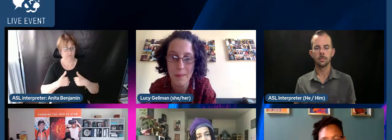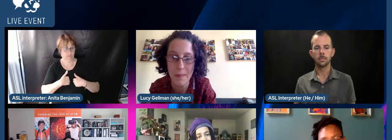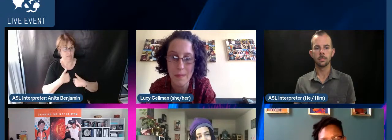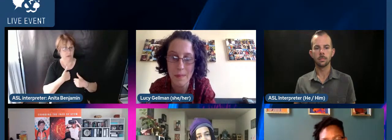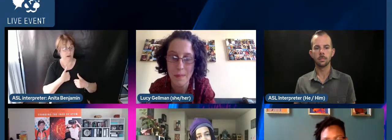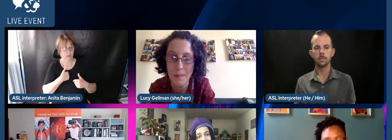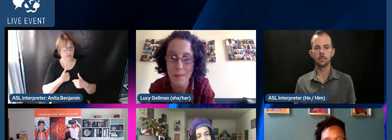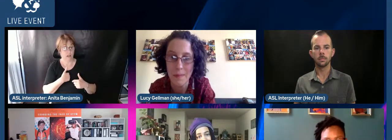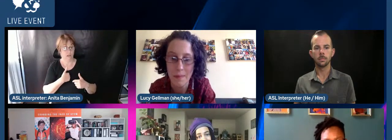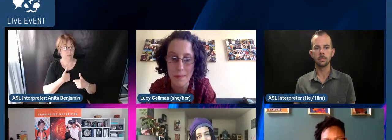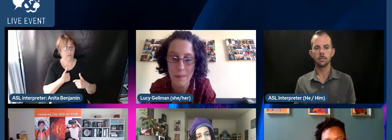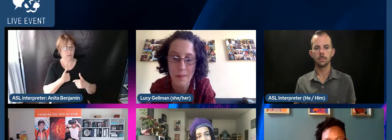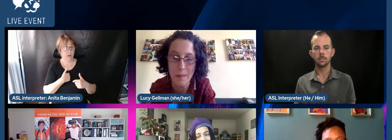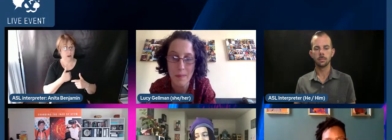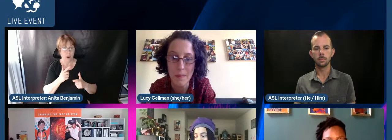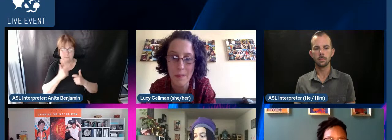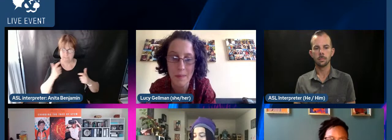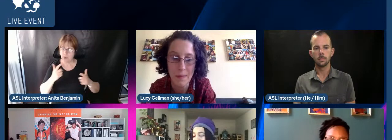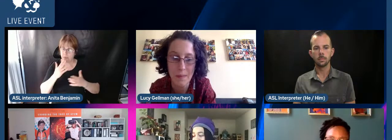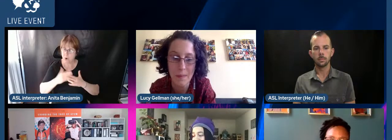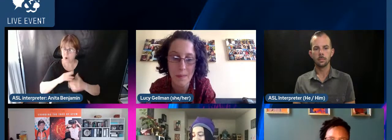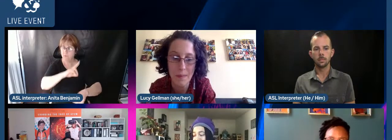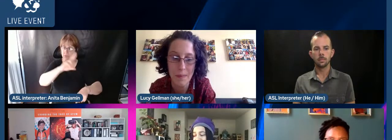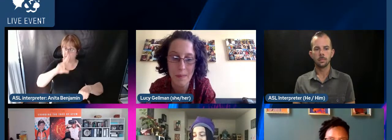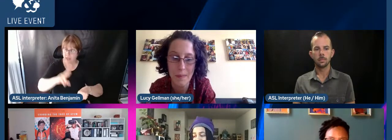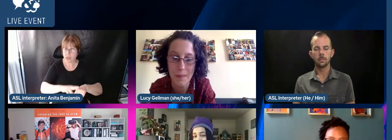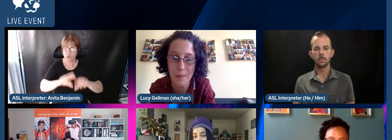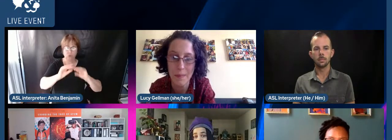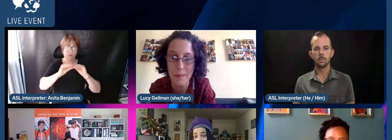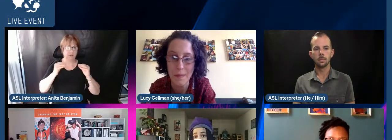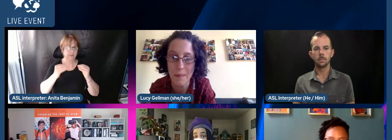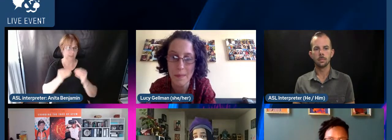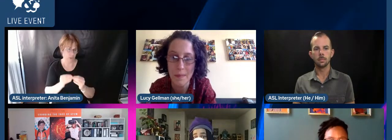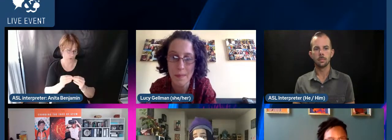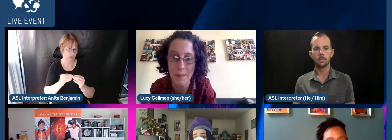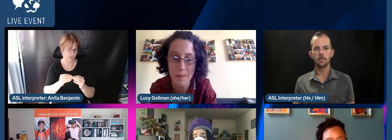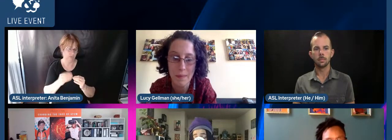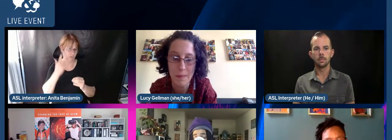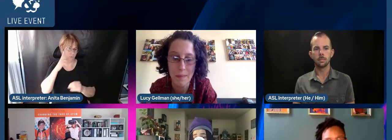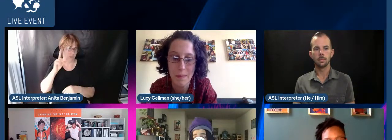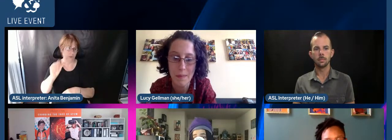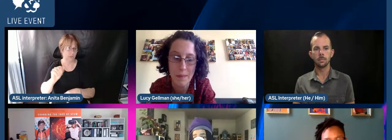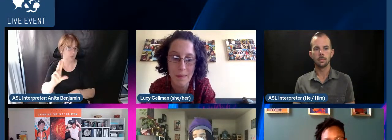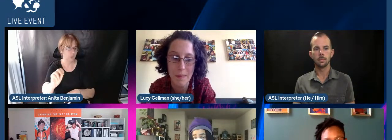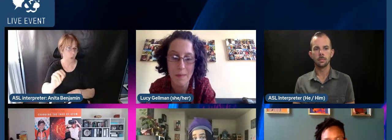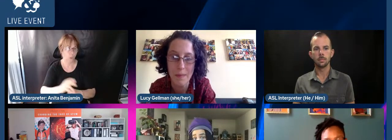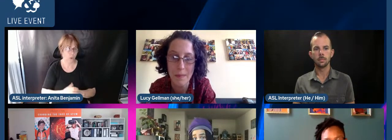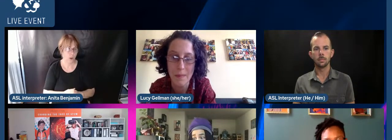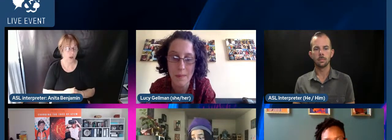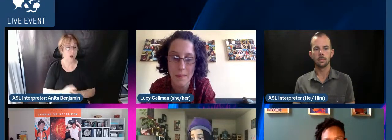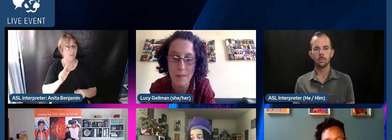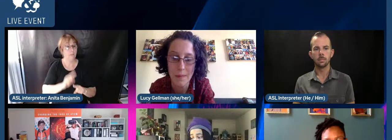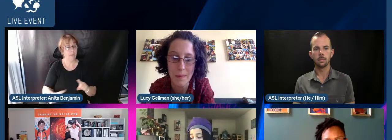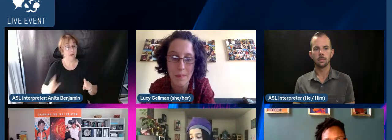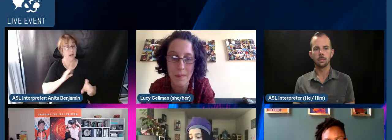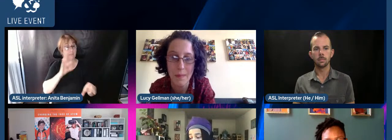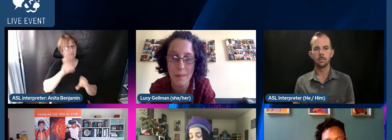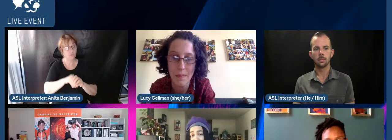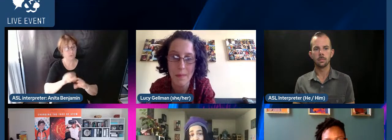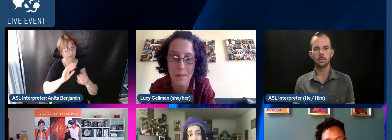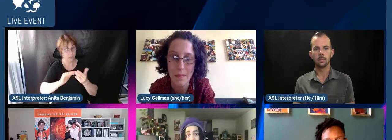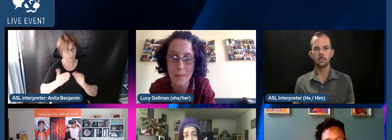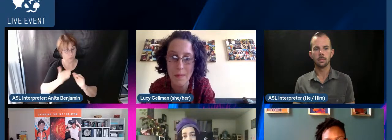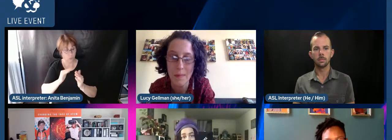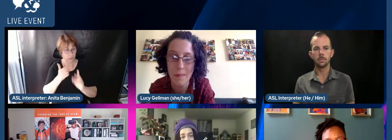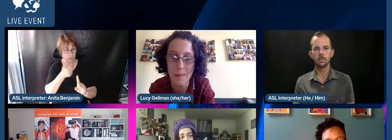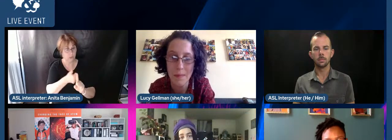the National Organization of Disabilities, right? But I am part of a community that